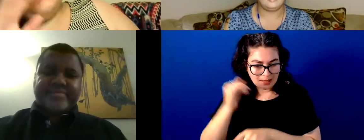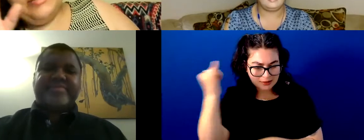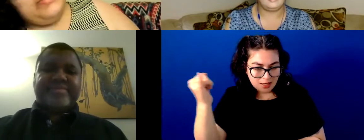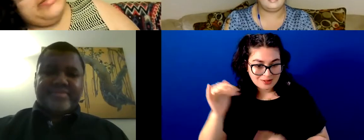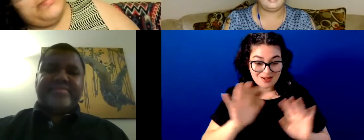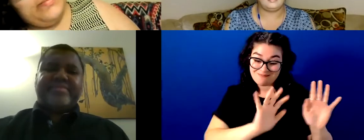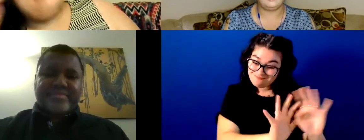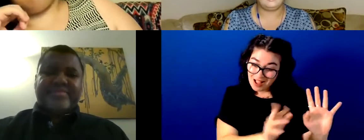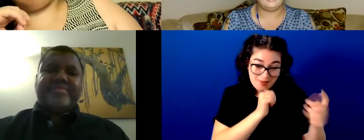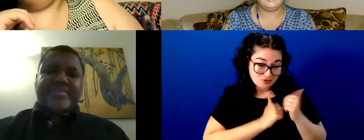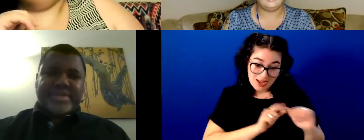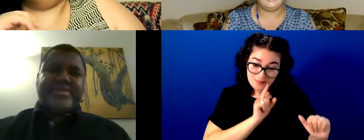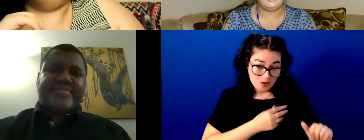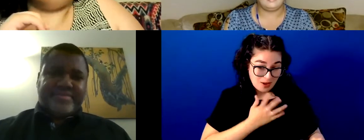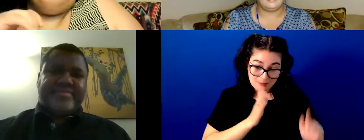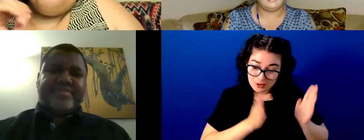me, no.